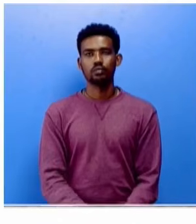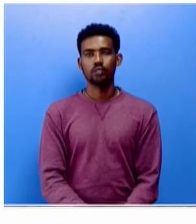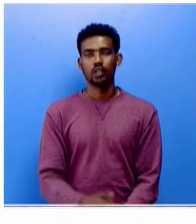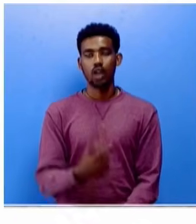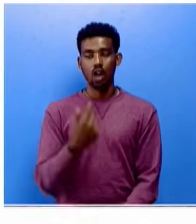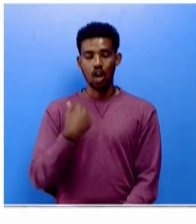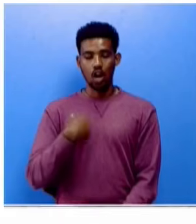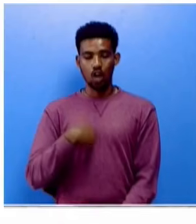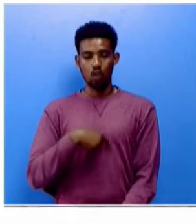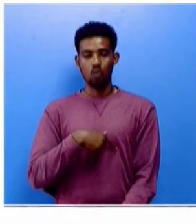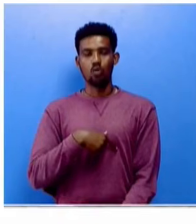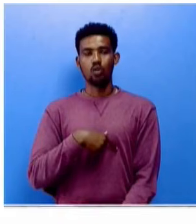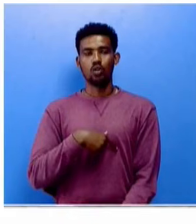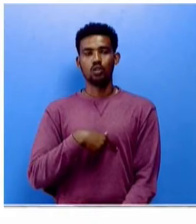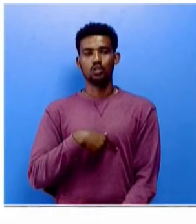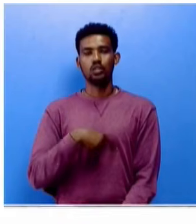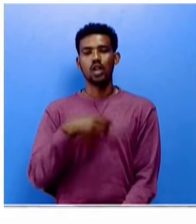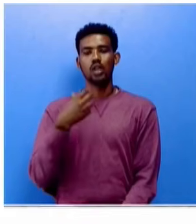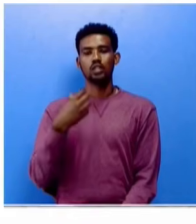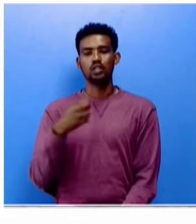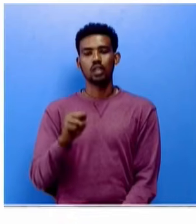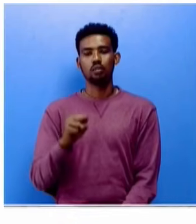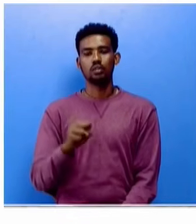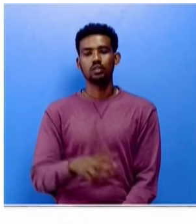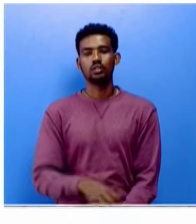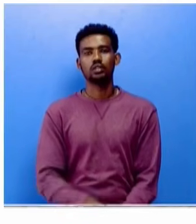our assignment.